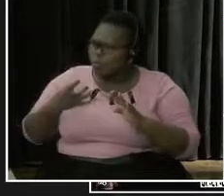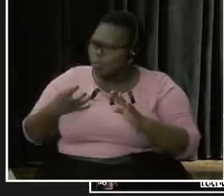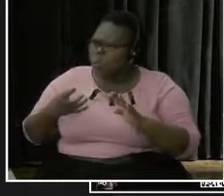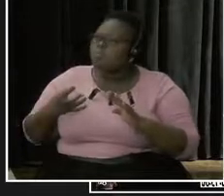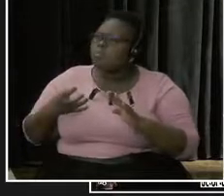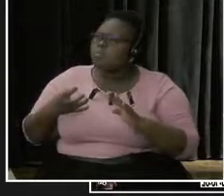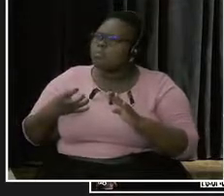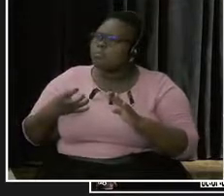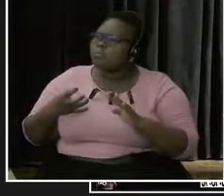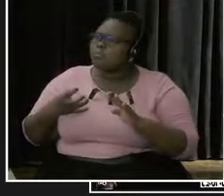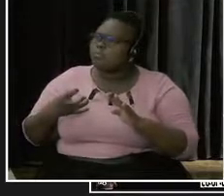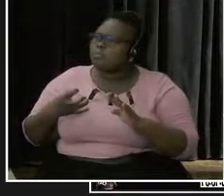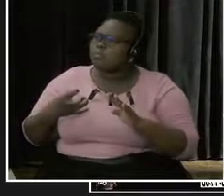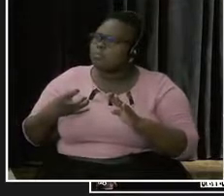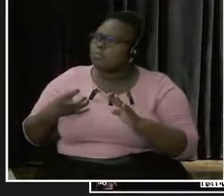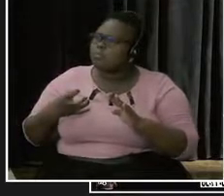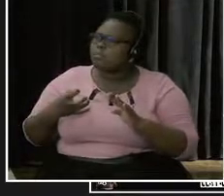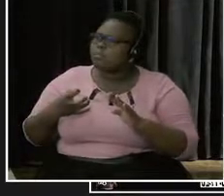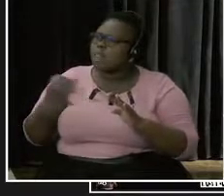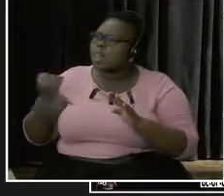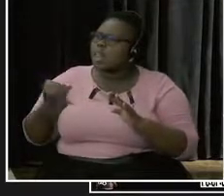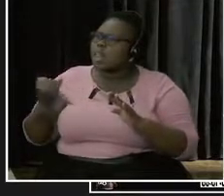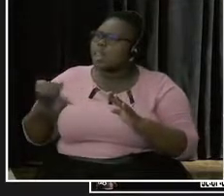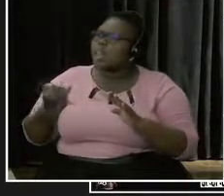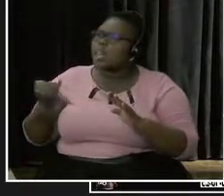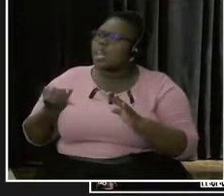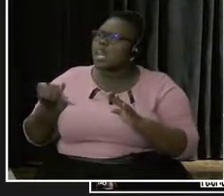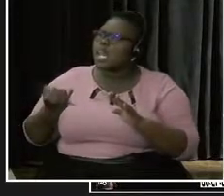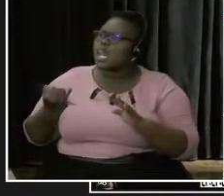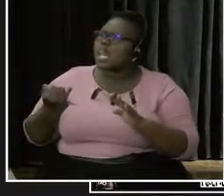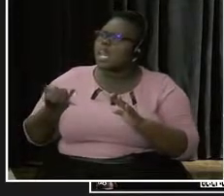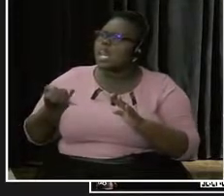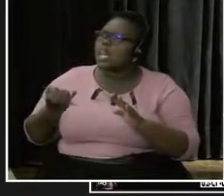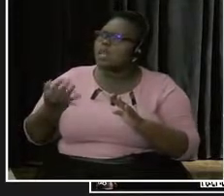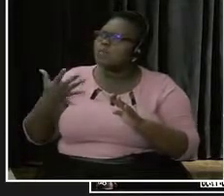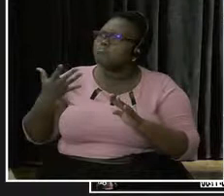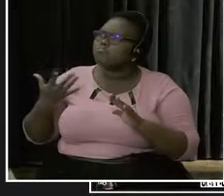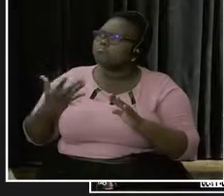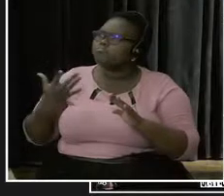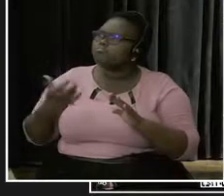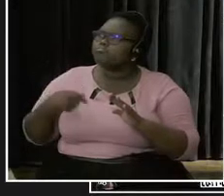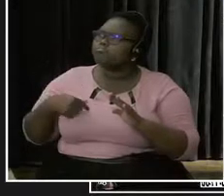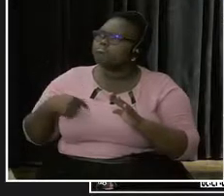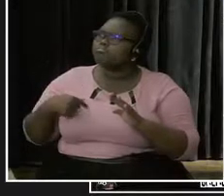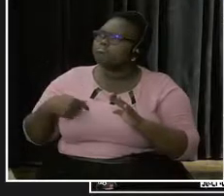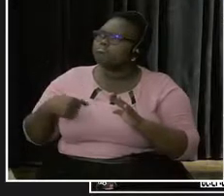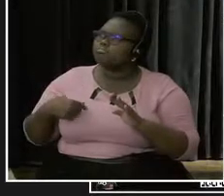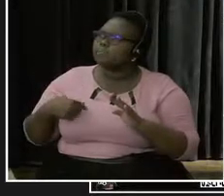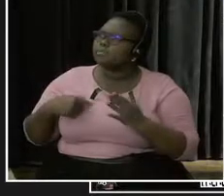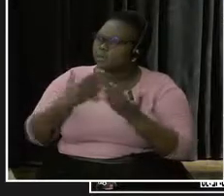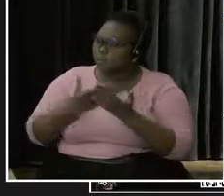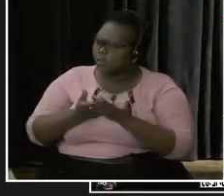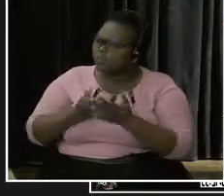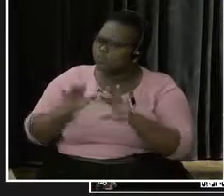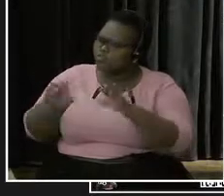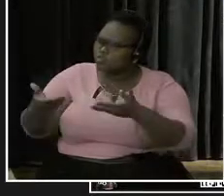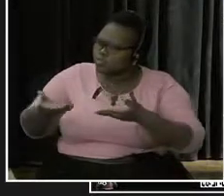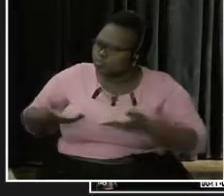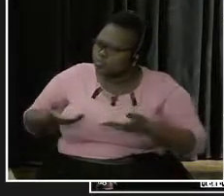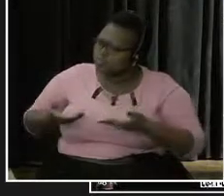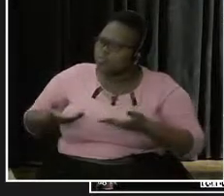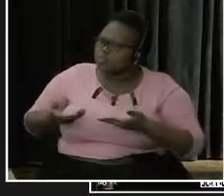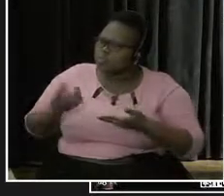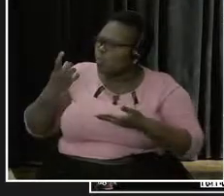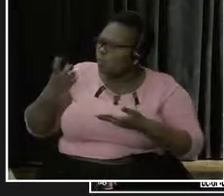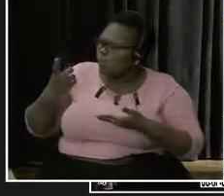greetings, it was awesome that I was able to introduce on one of